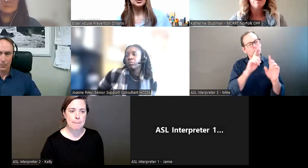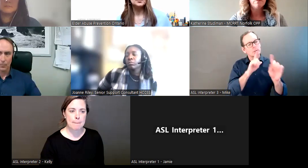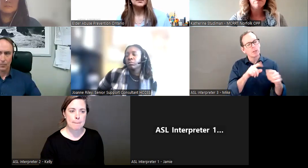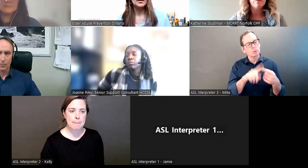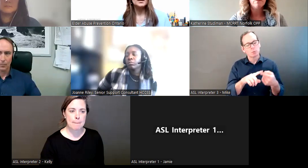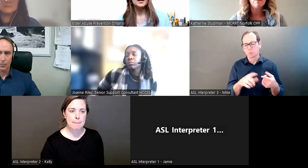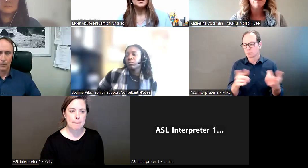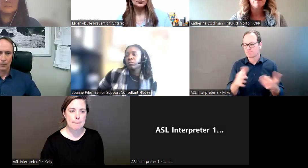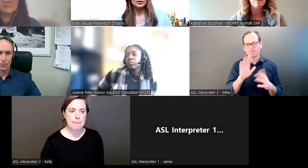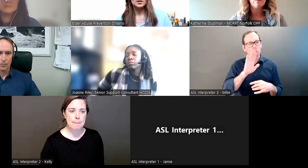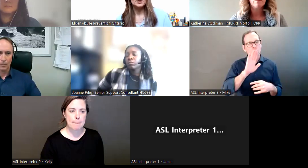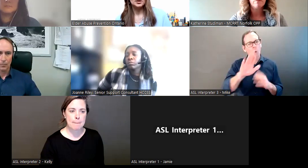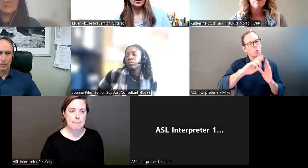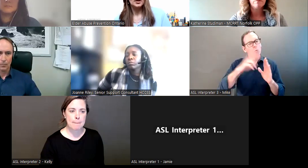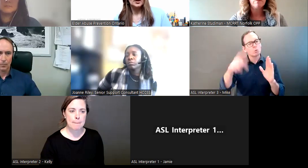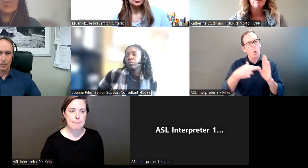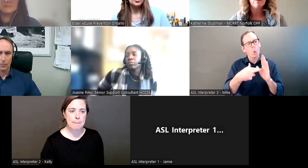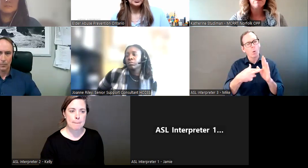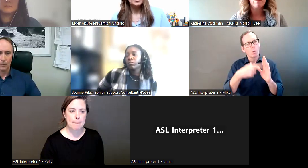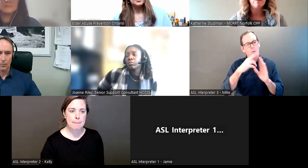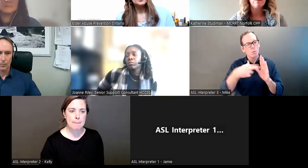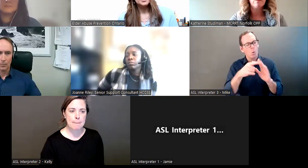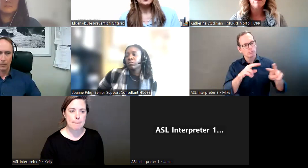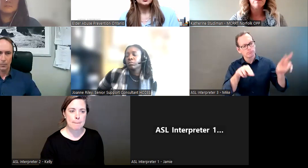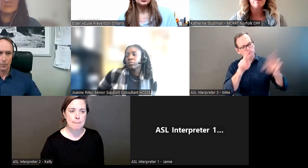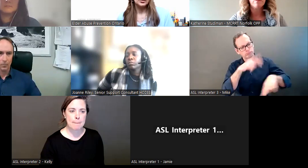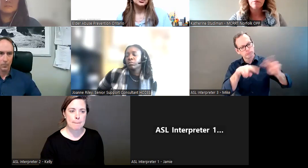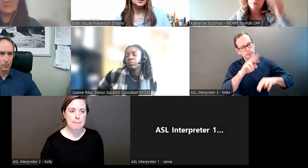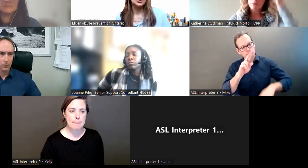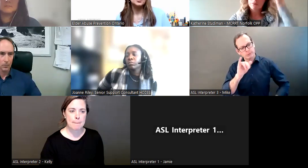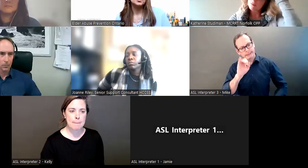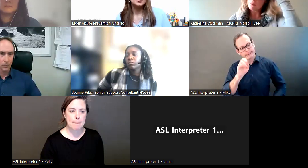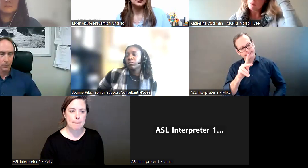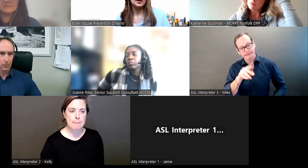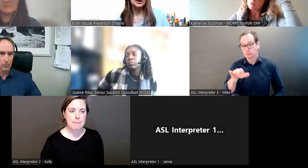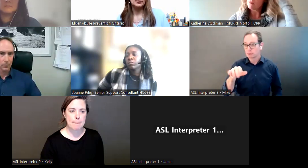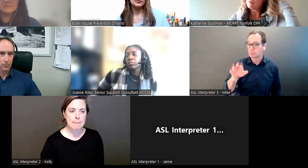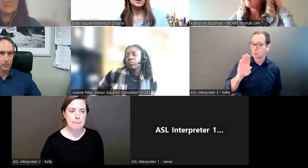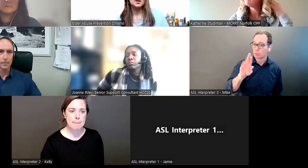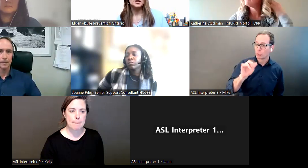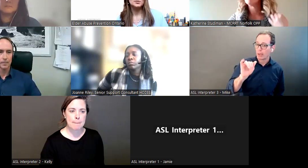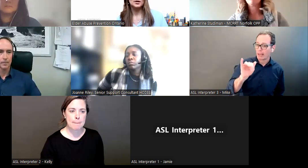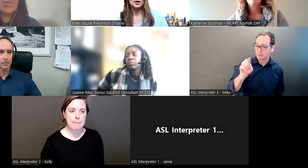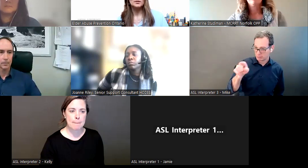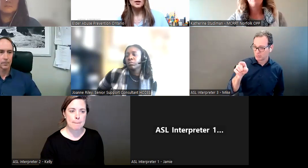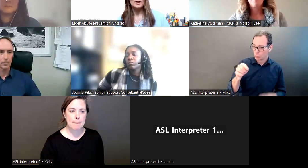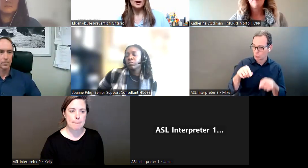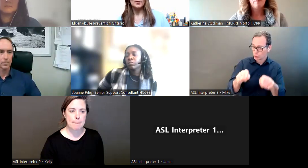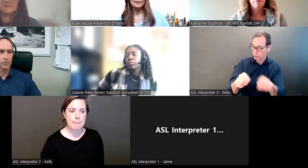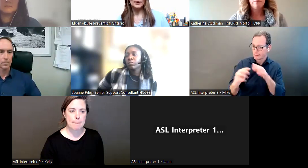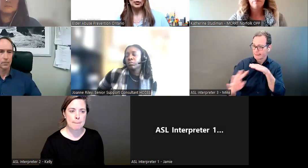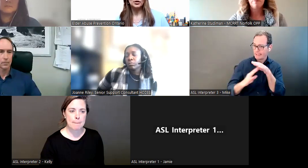is your role in terms of assessing risk? Is there, Brad, at intake, is there questions that you ask specifically around risk assessment,